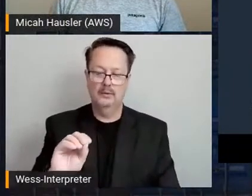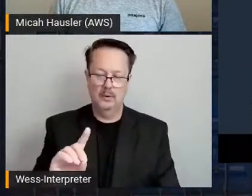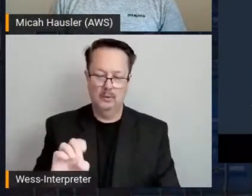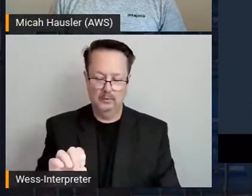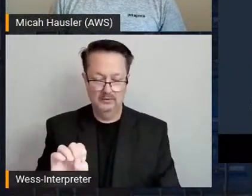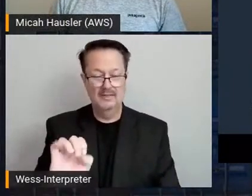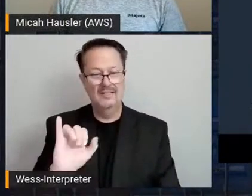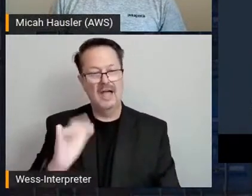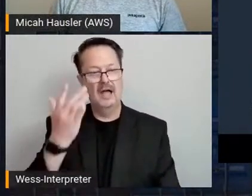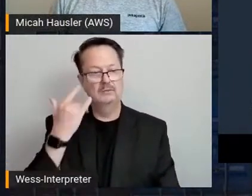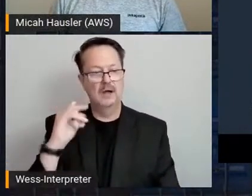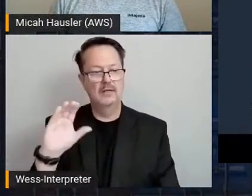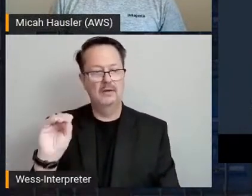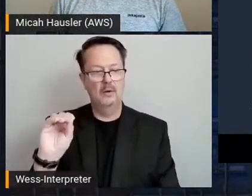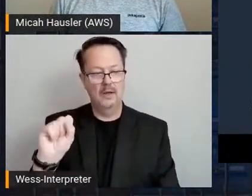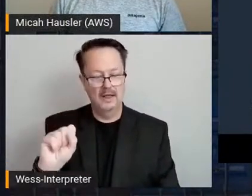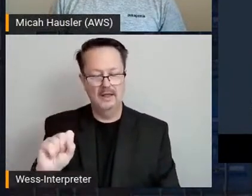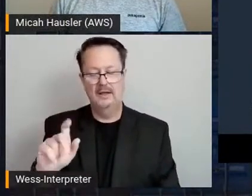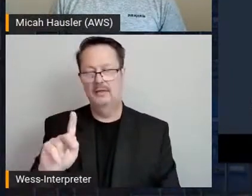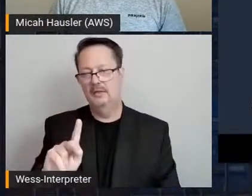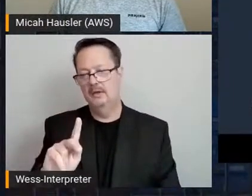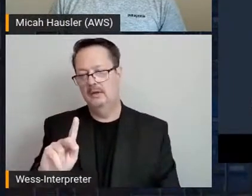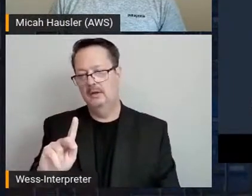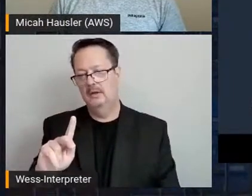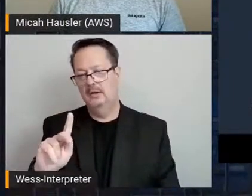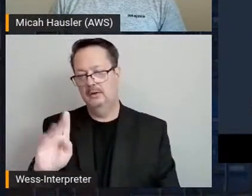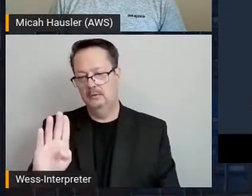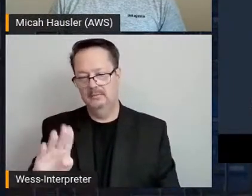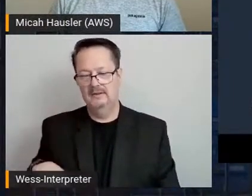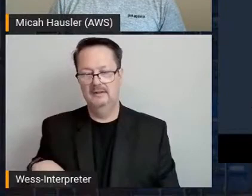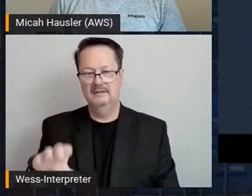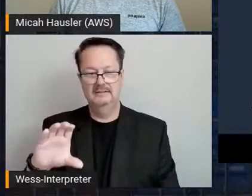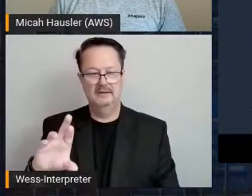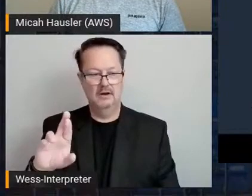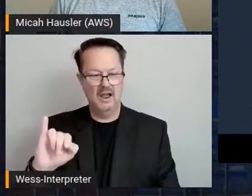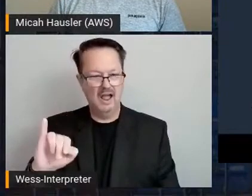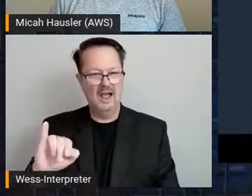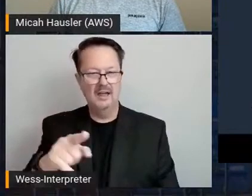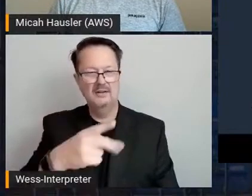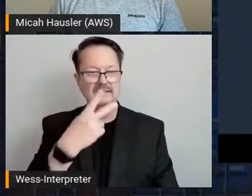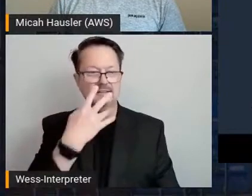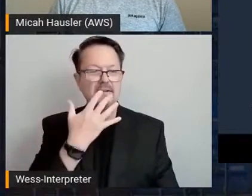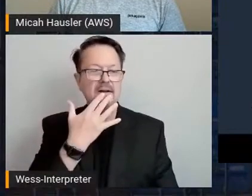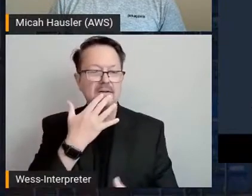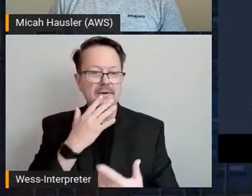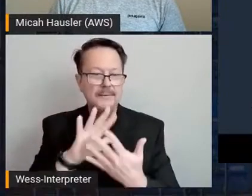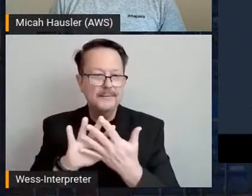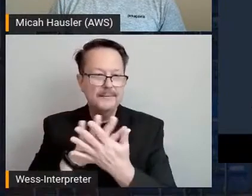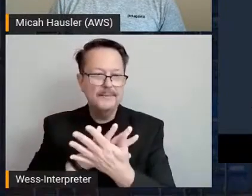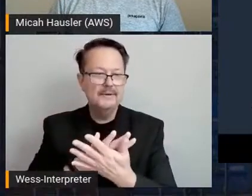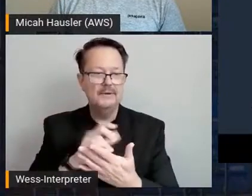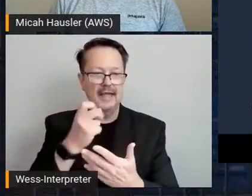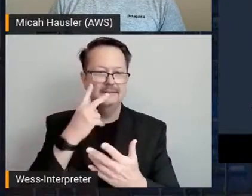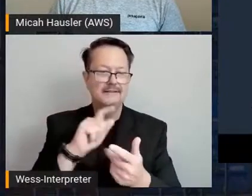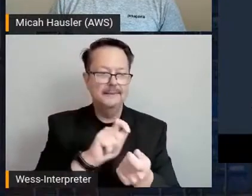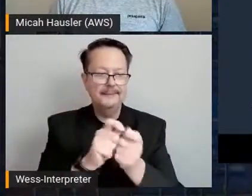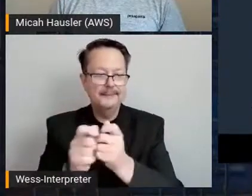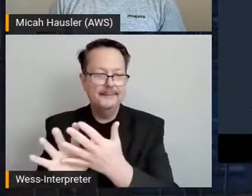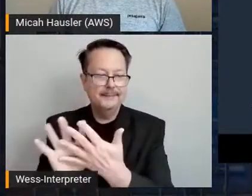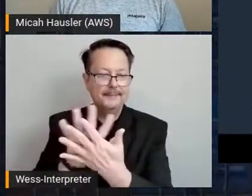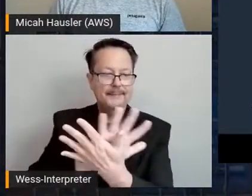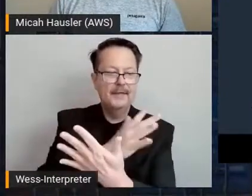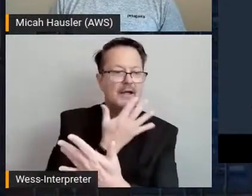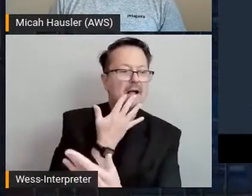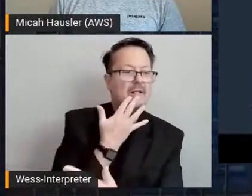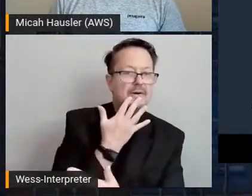the OS, the kubelet, and CRI are shaded here, or we're using a gradation shade